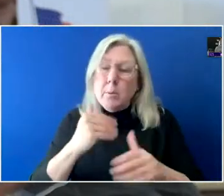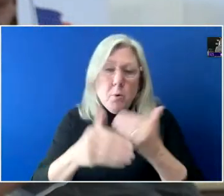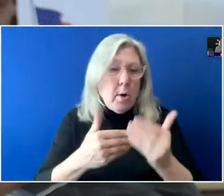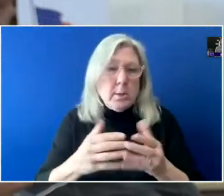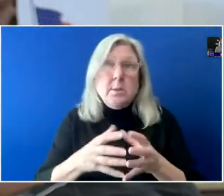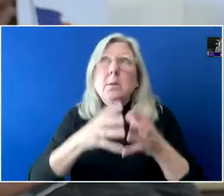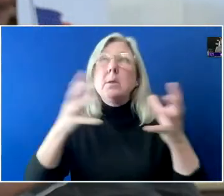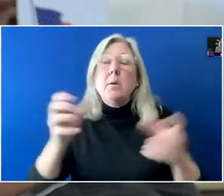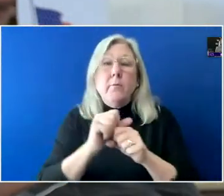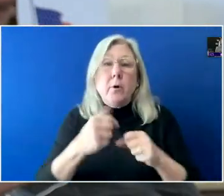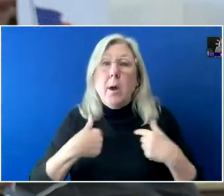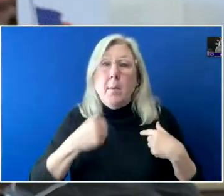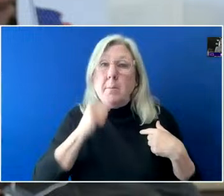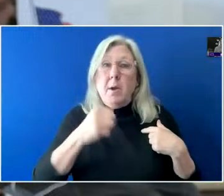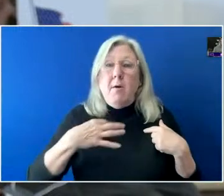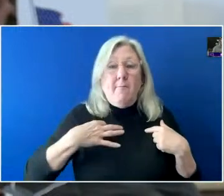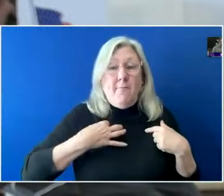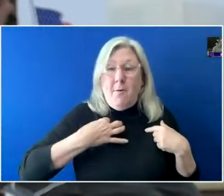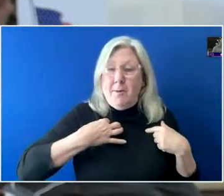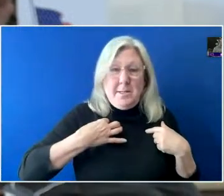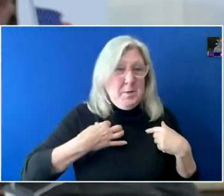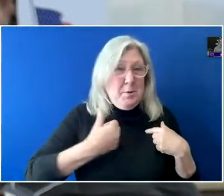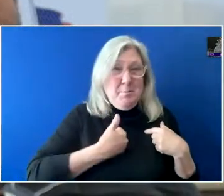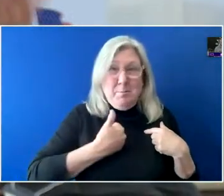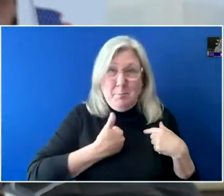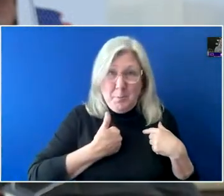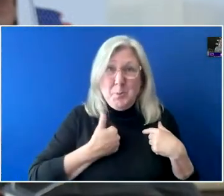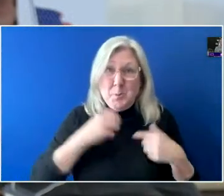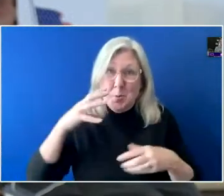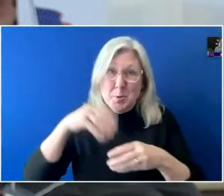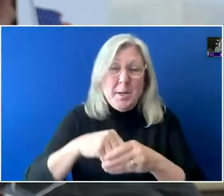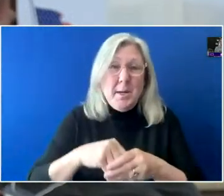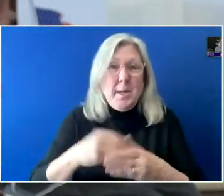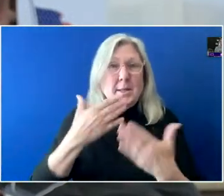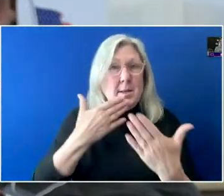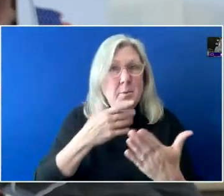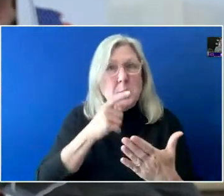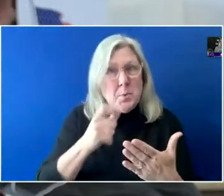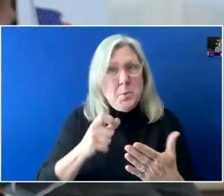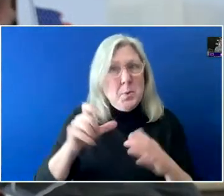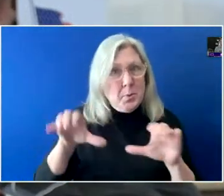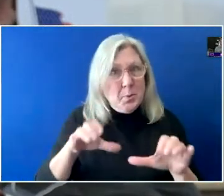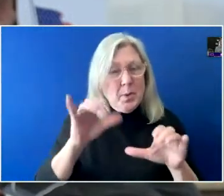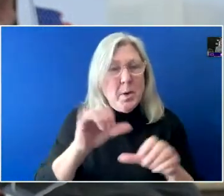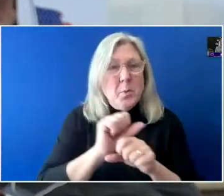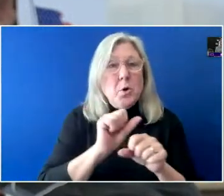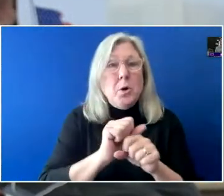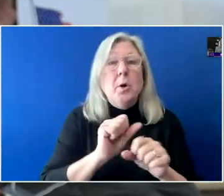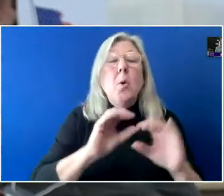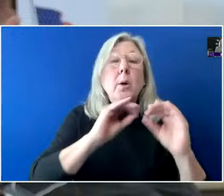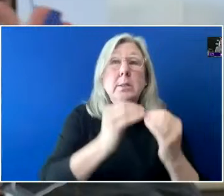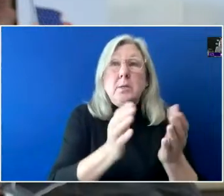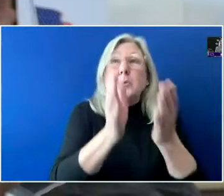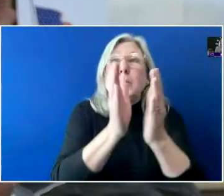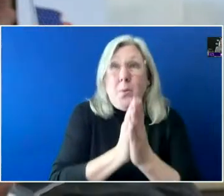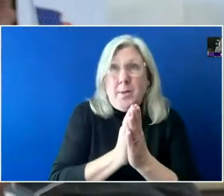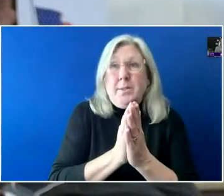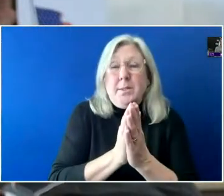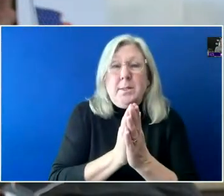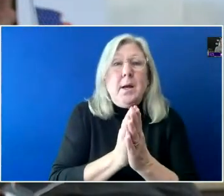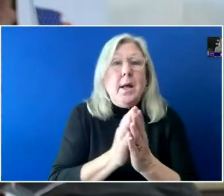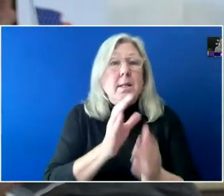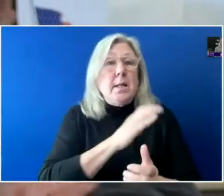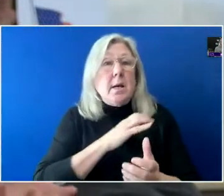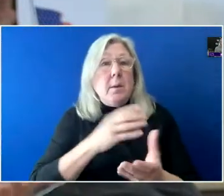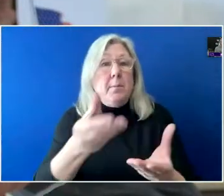volunteering to do it and I'm very thankful to those who do it but organizations make requests and then the committee decides to fund